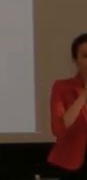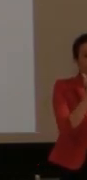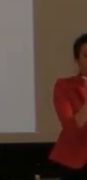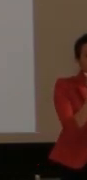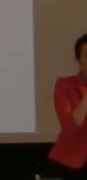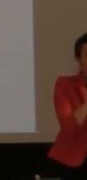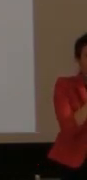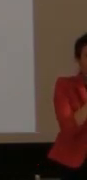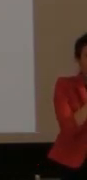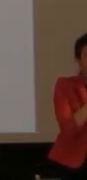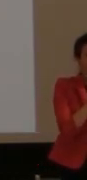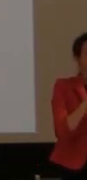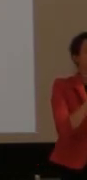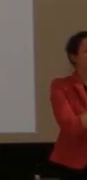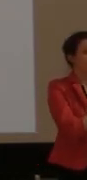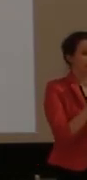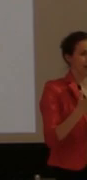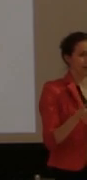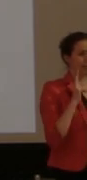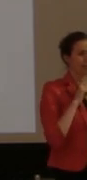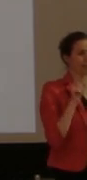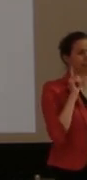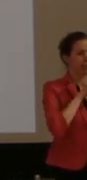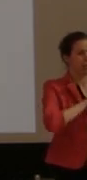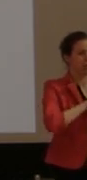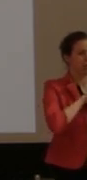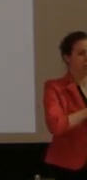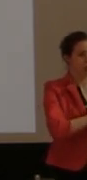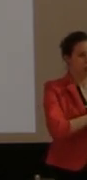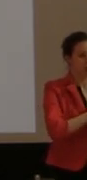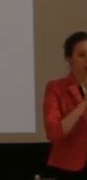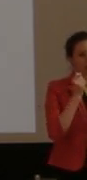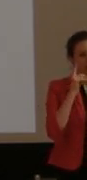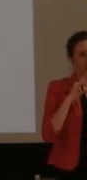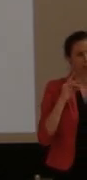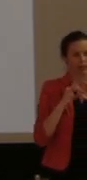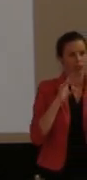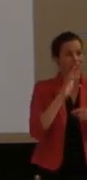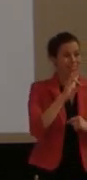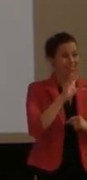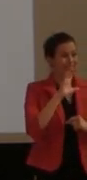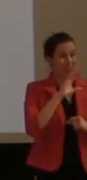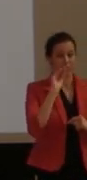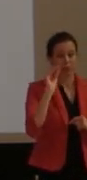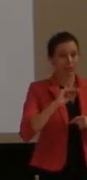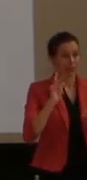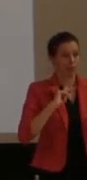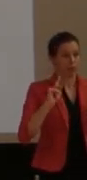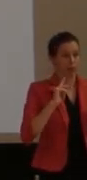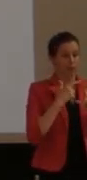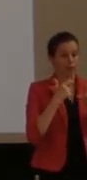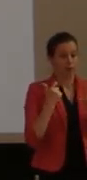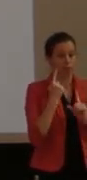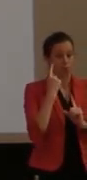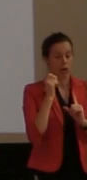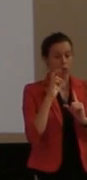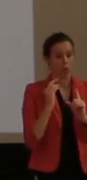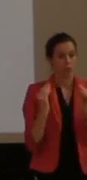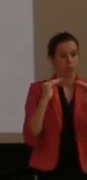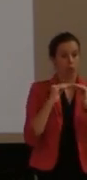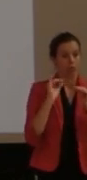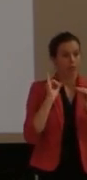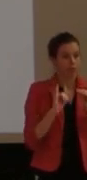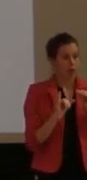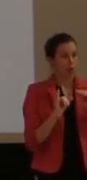115,000 of those are fully enrolled. I mentioned those UBR goals. 75% of participants come from one or more of the